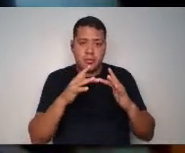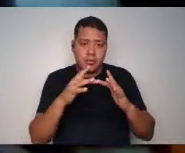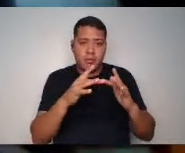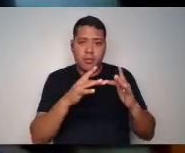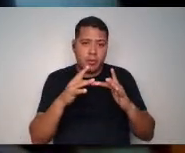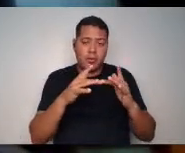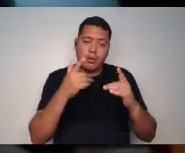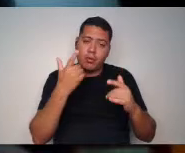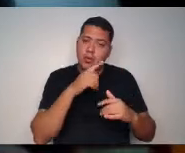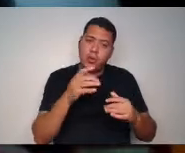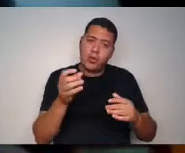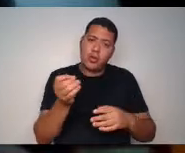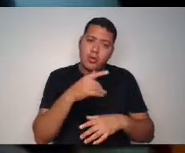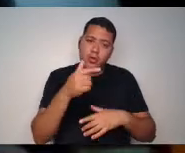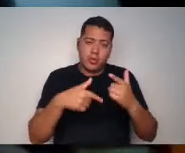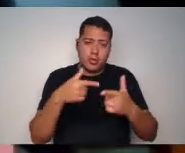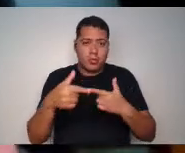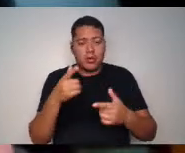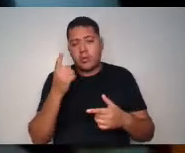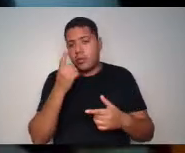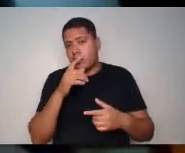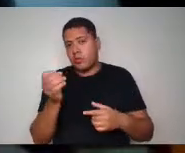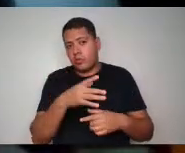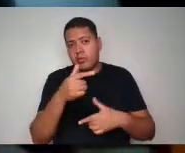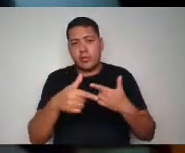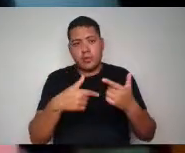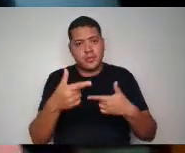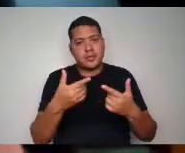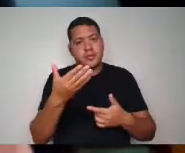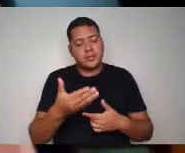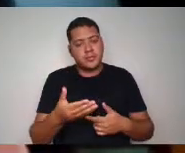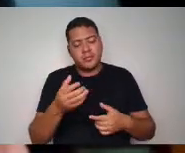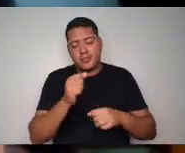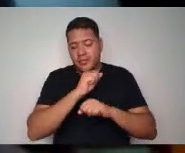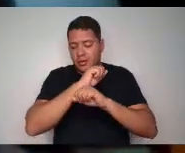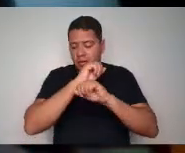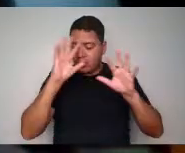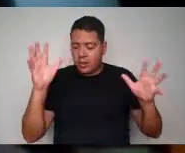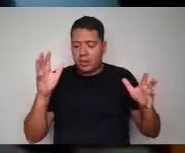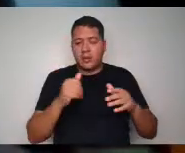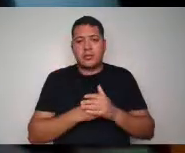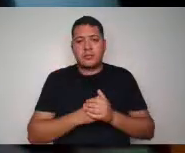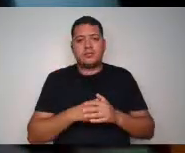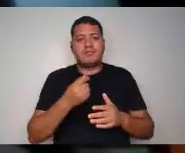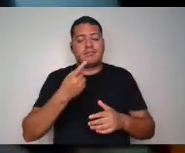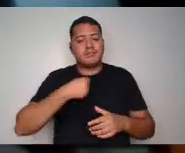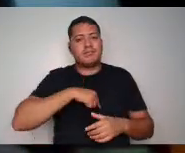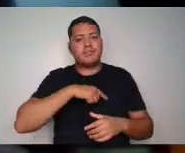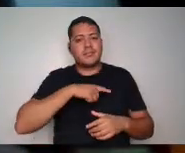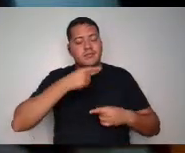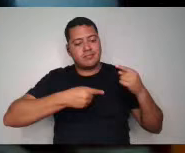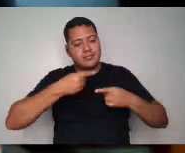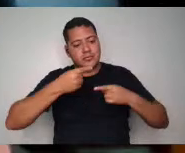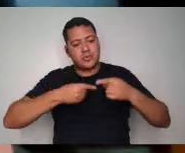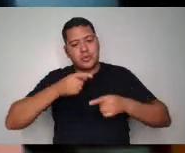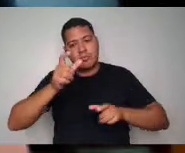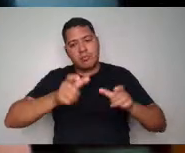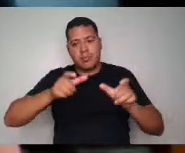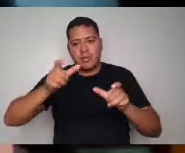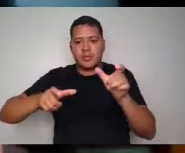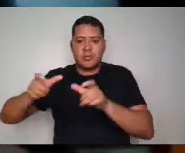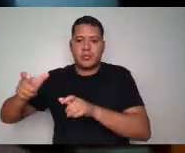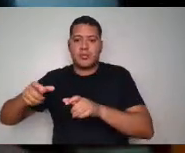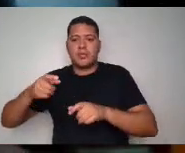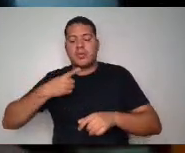will be, and I have to be connected so I can get the new task. And that clearly, we're talking about people,